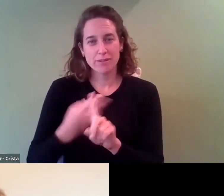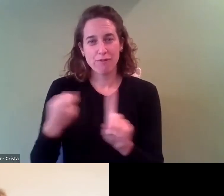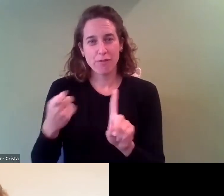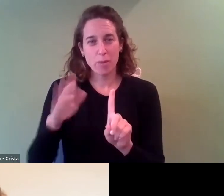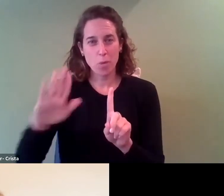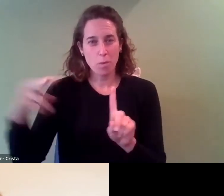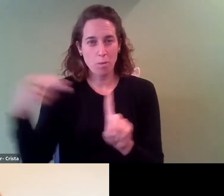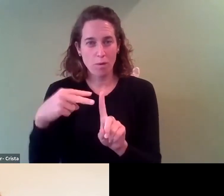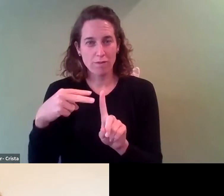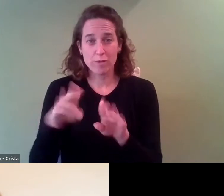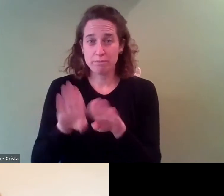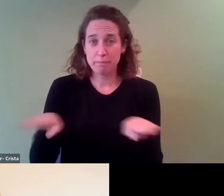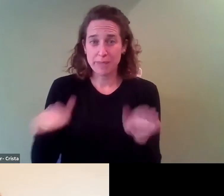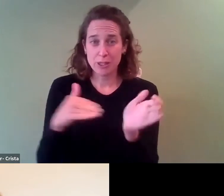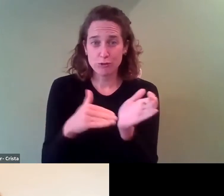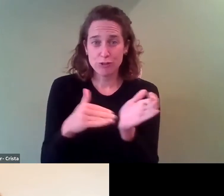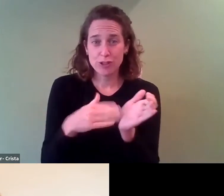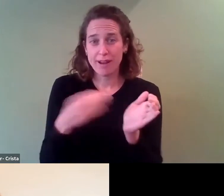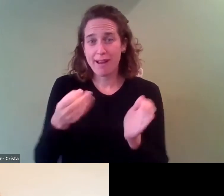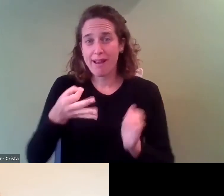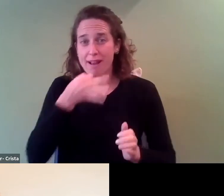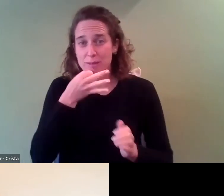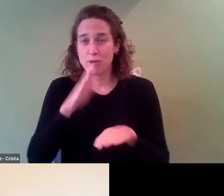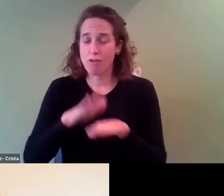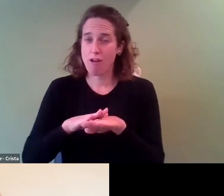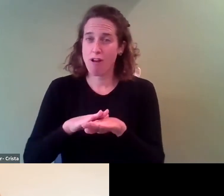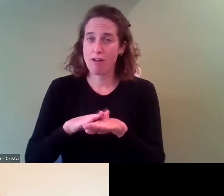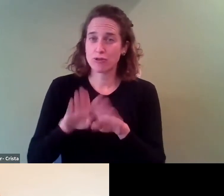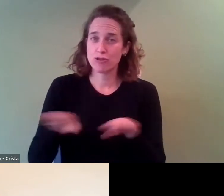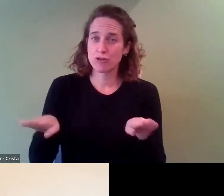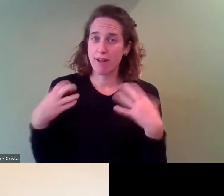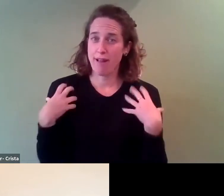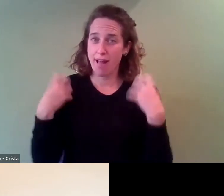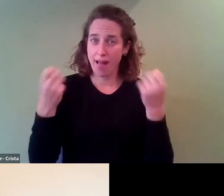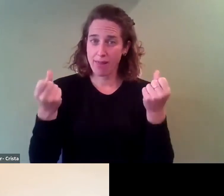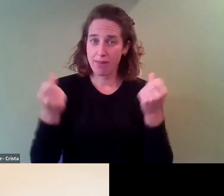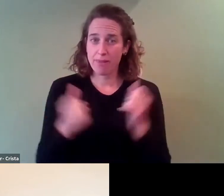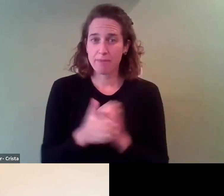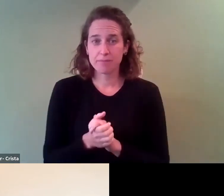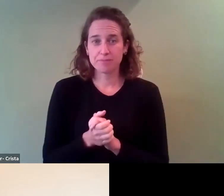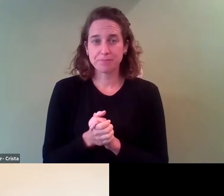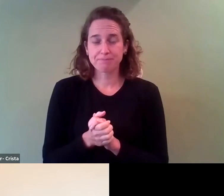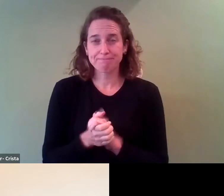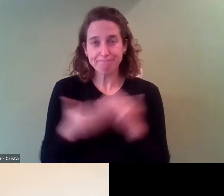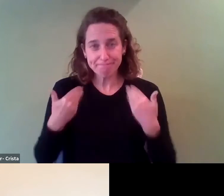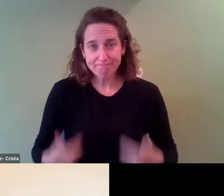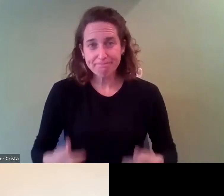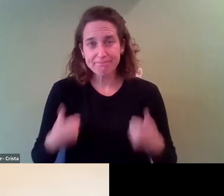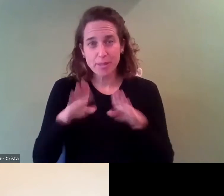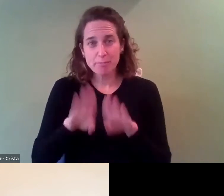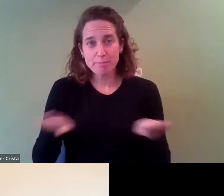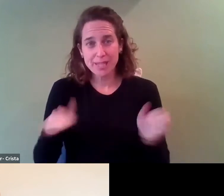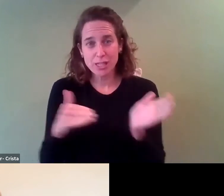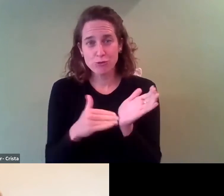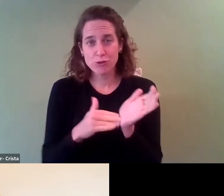pediatrician and an expert in media and child health? I think that as a pediatrician, perhaps